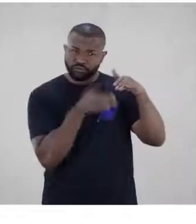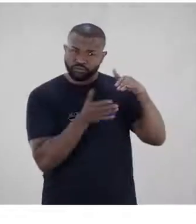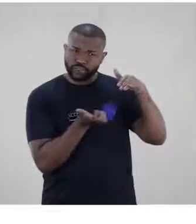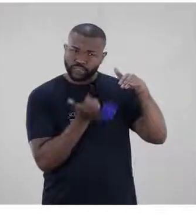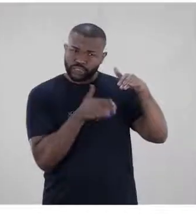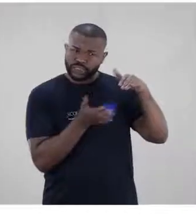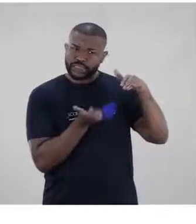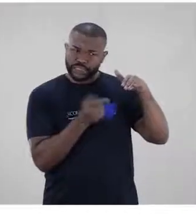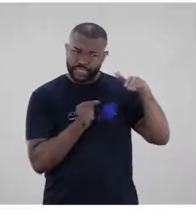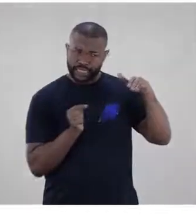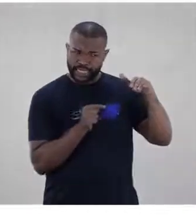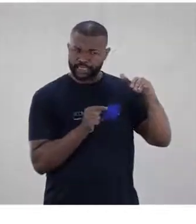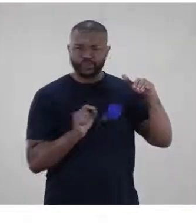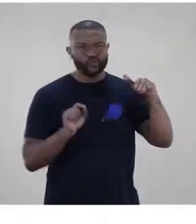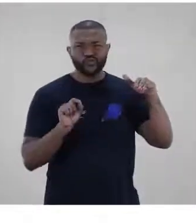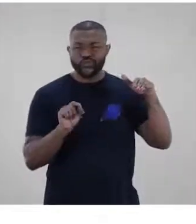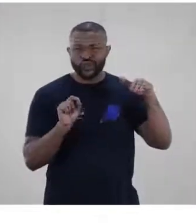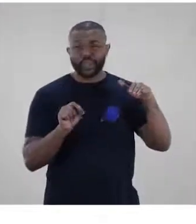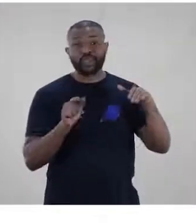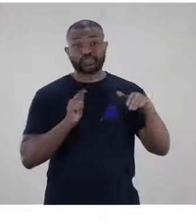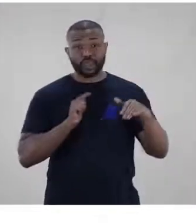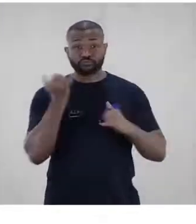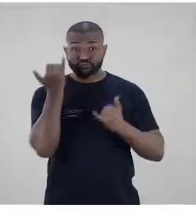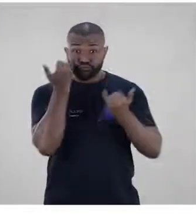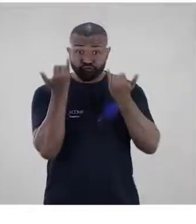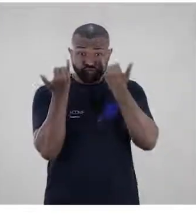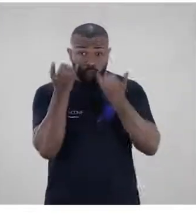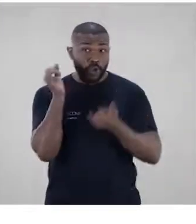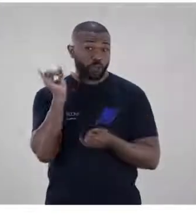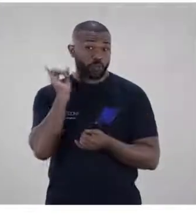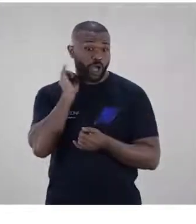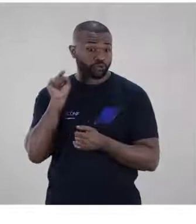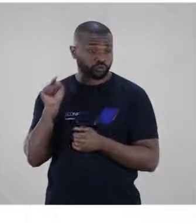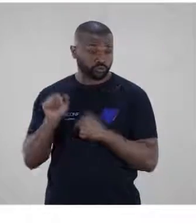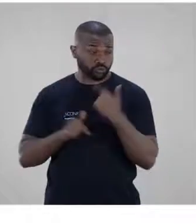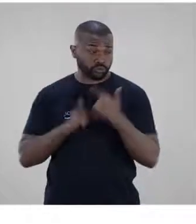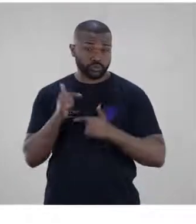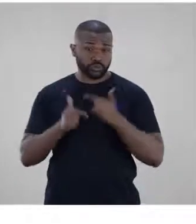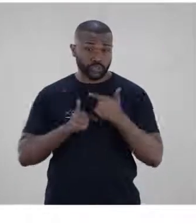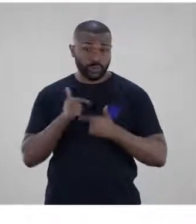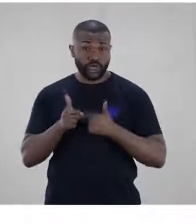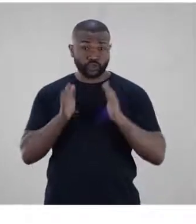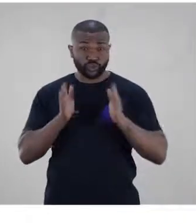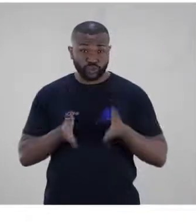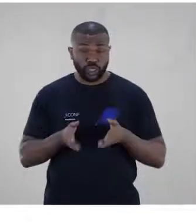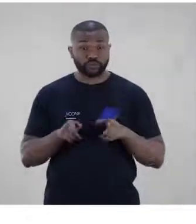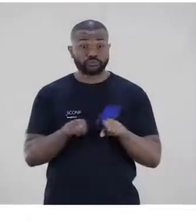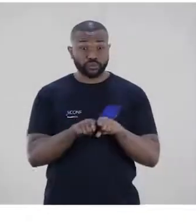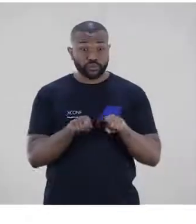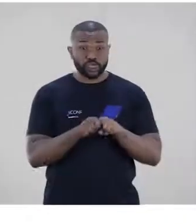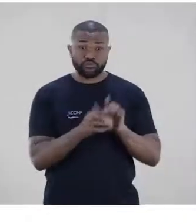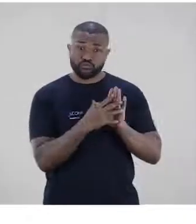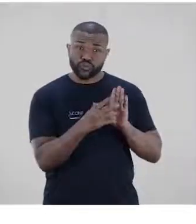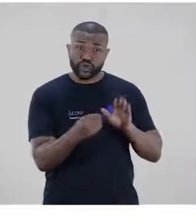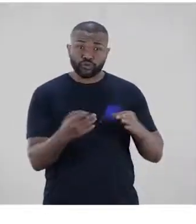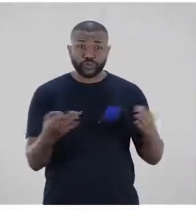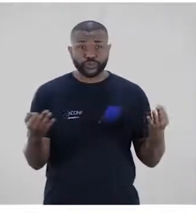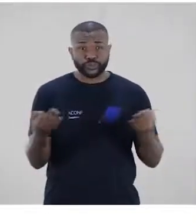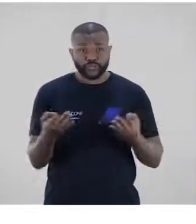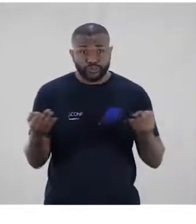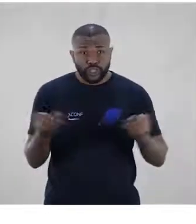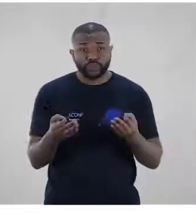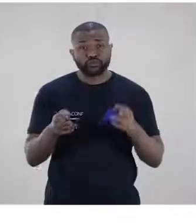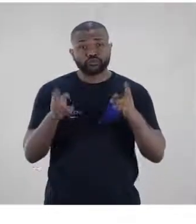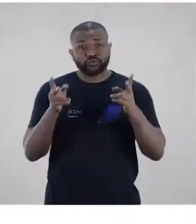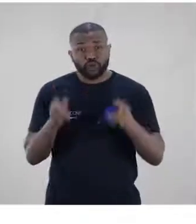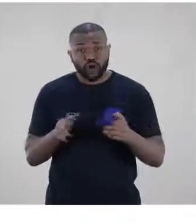warehouse, which essentially been extracting data out of these operational databases and putting them in, model them perfectly, kind